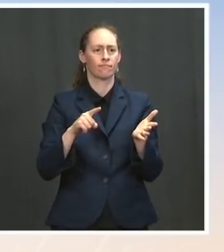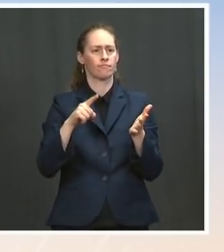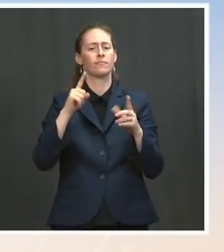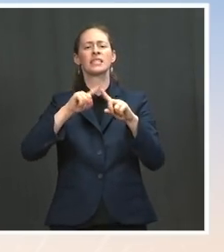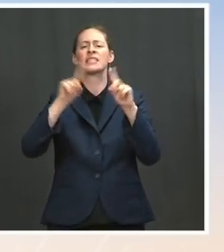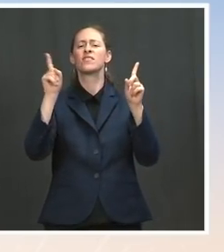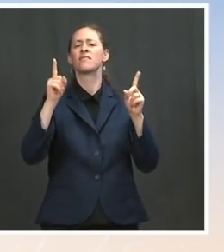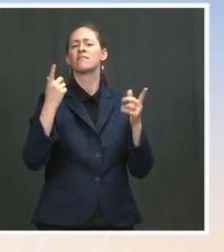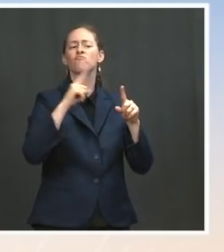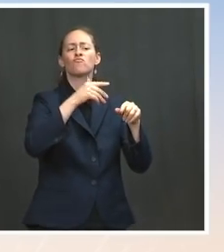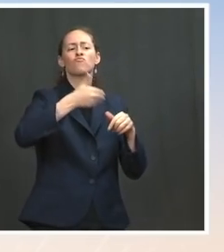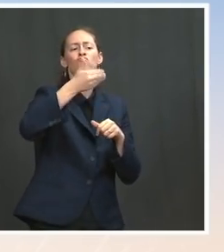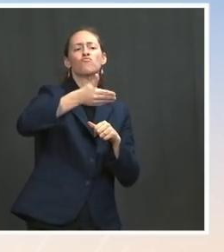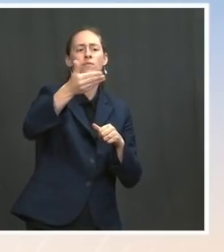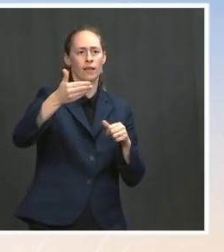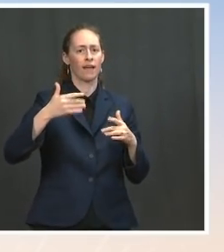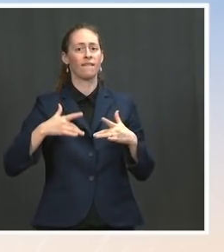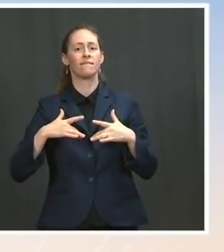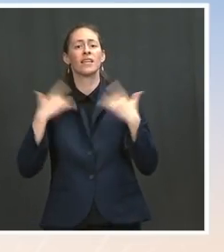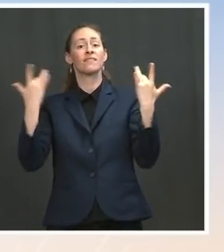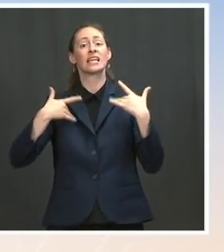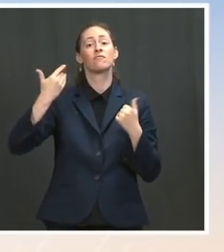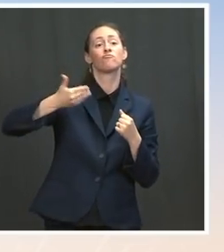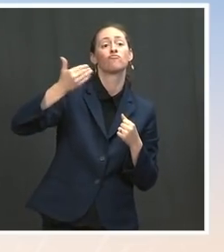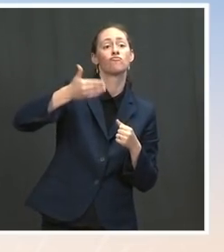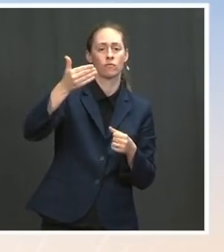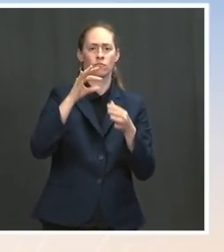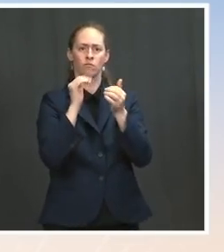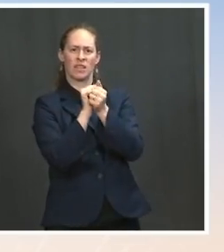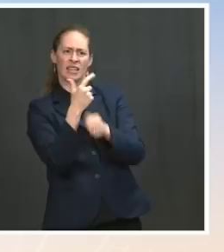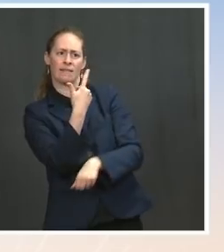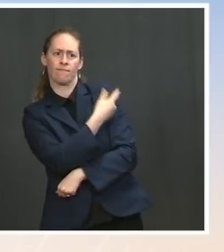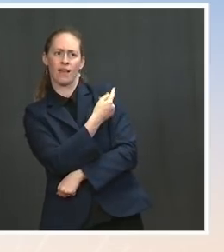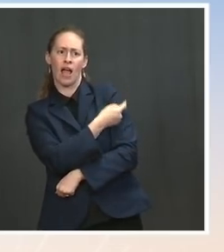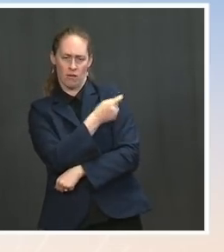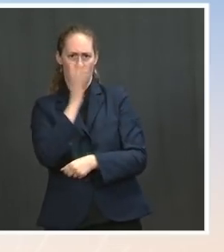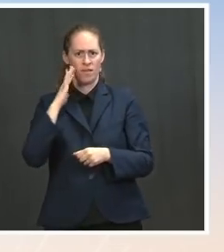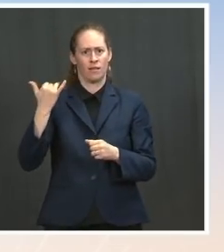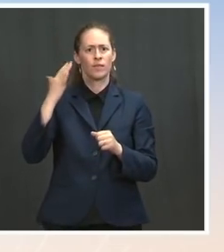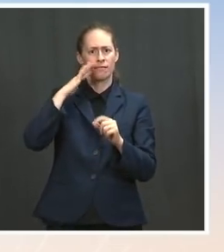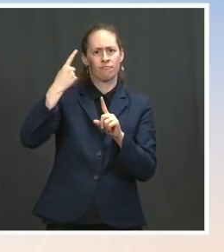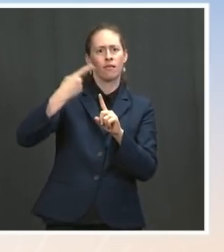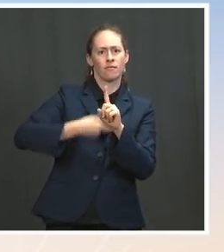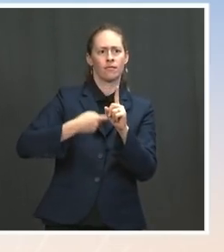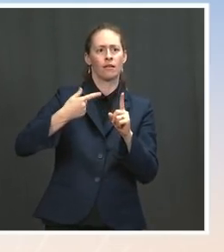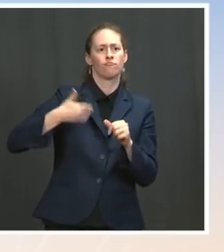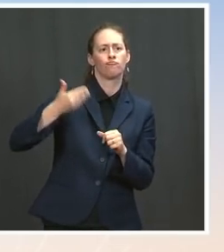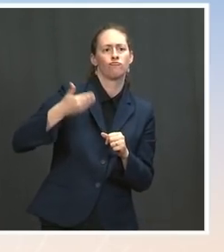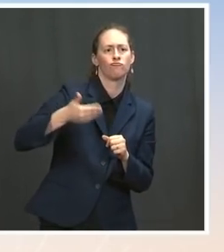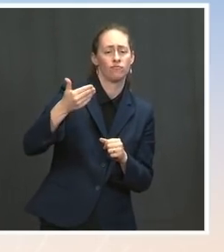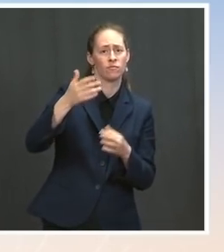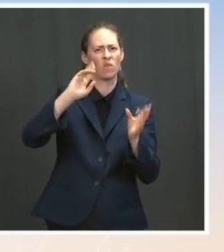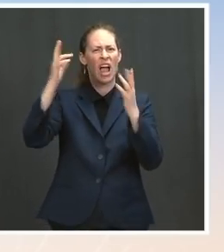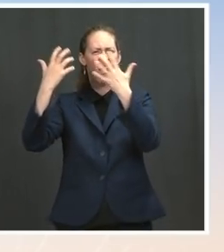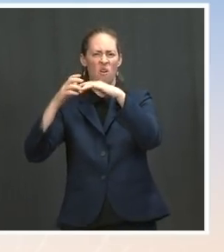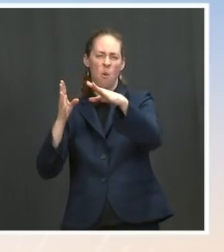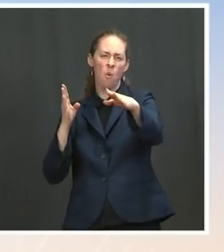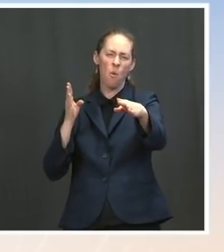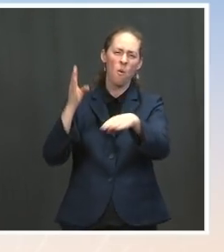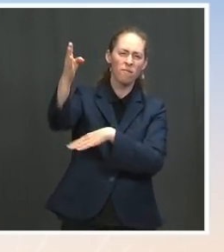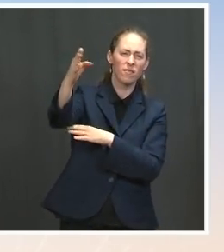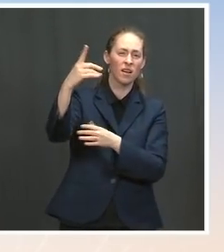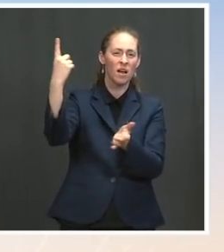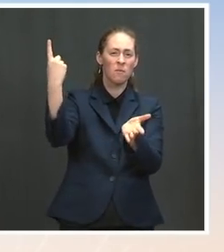events the first weekend alone. And we're also launching a national vaccination tour. The vice president will lead a tour to